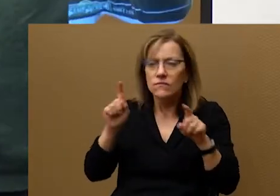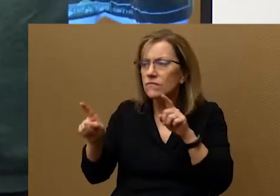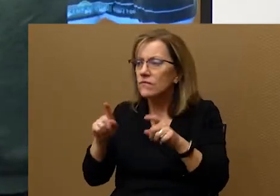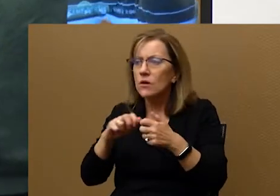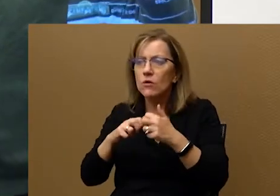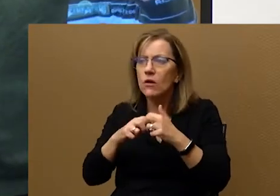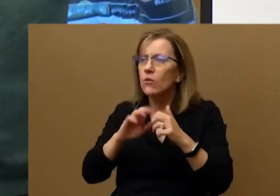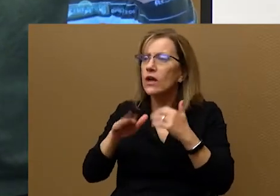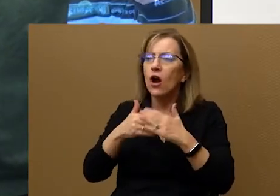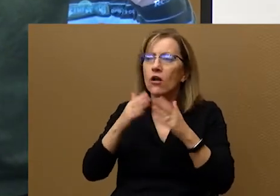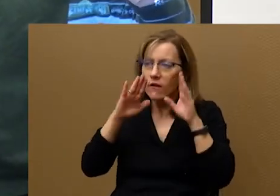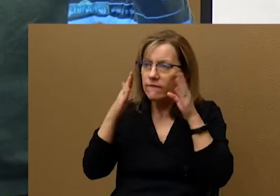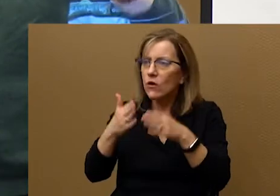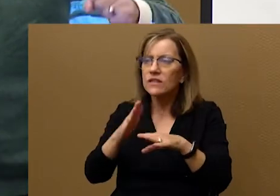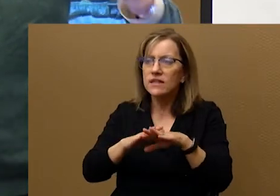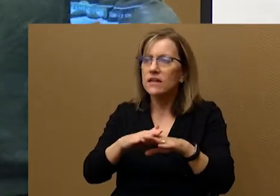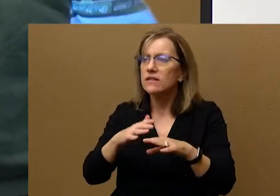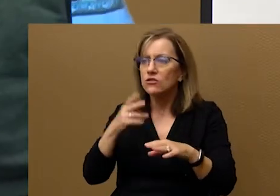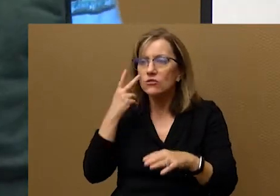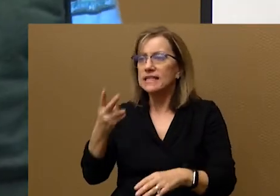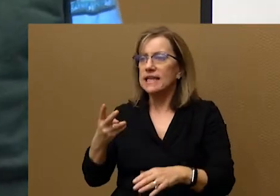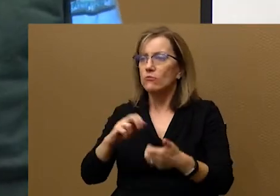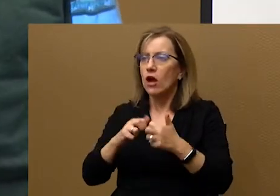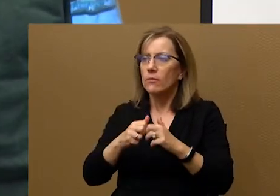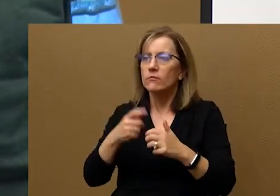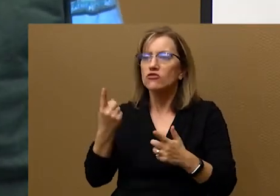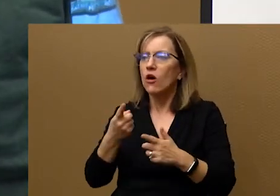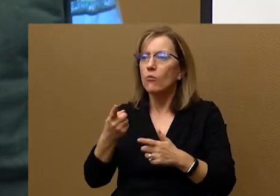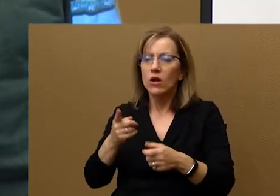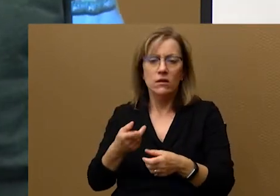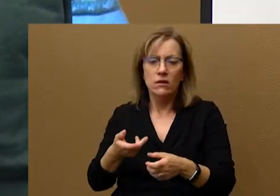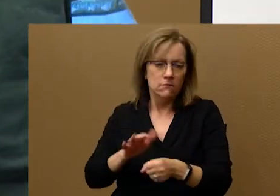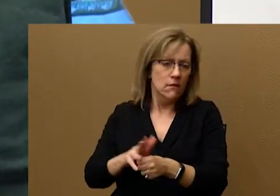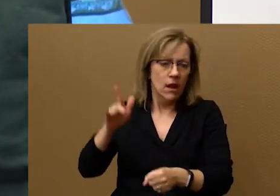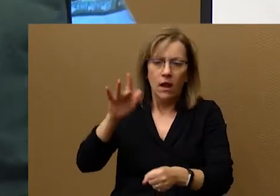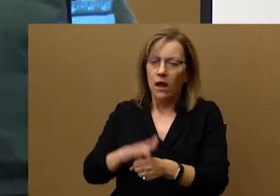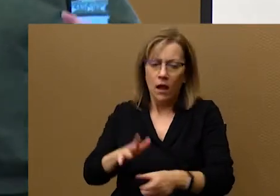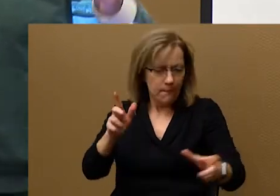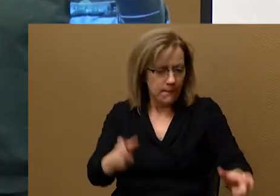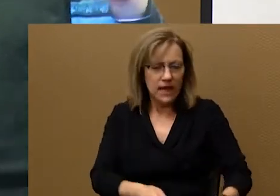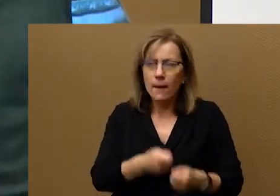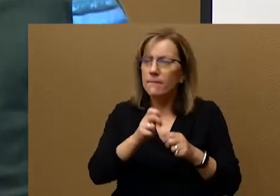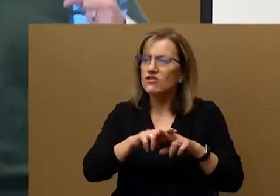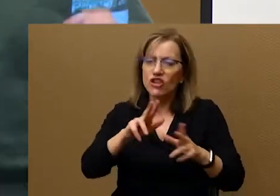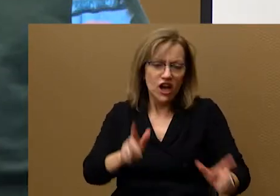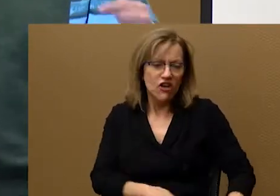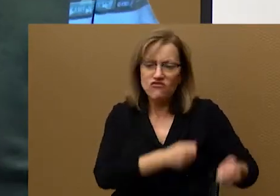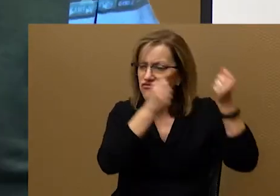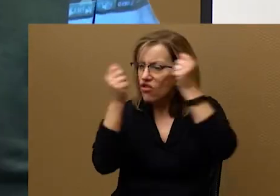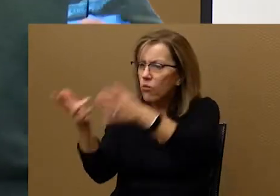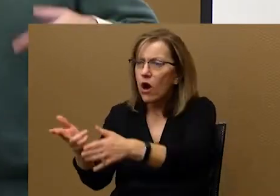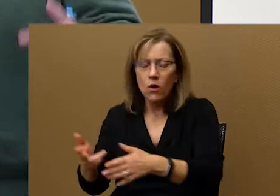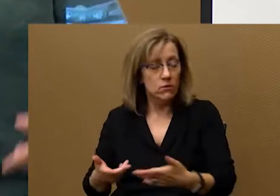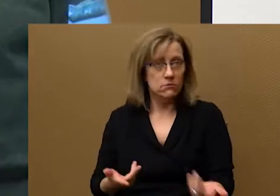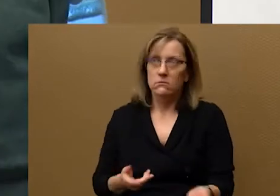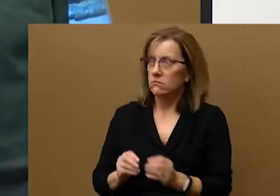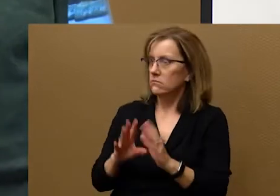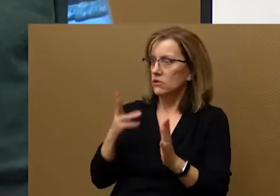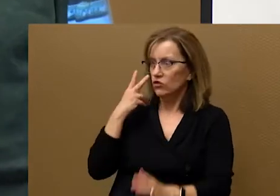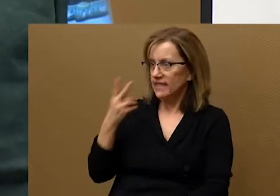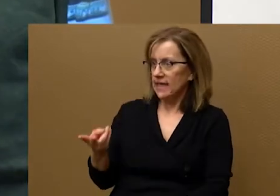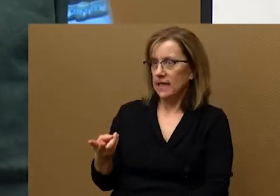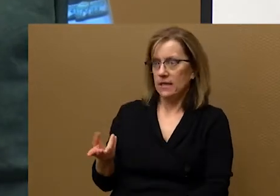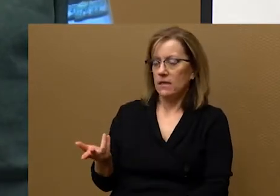somebody blows up and throws a chair, you will see it, right? You will see it. When they don't throw a chair, do you see